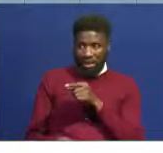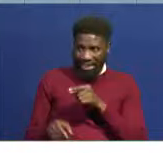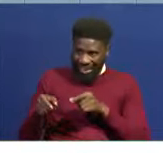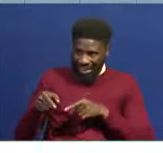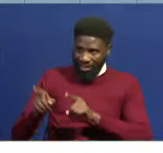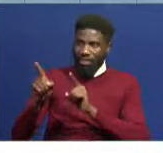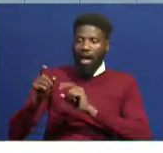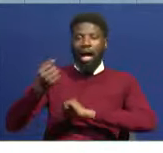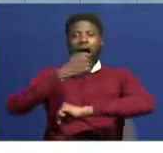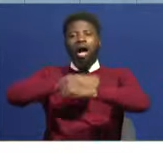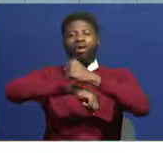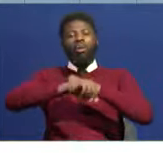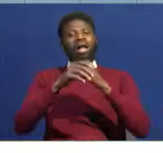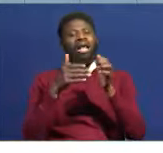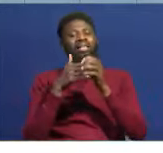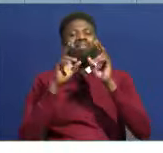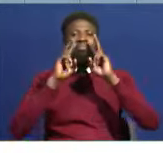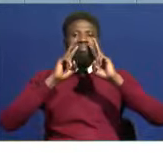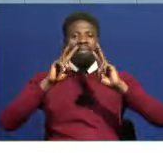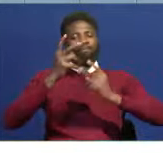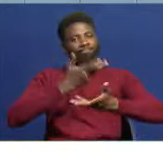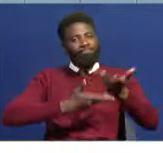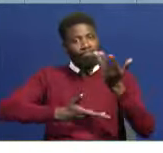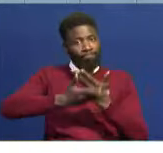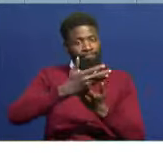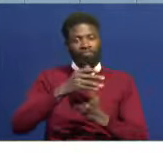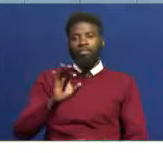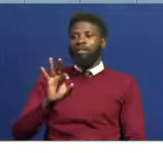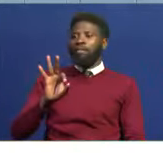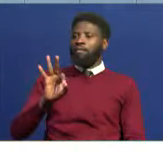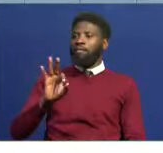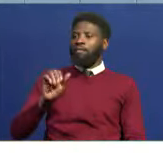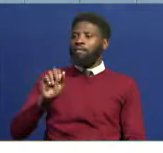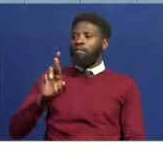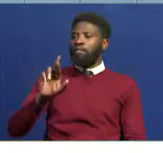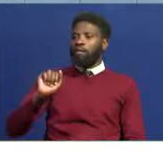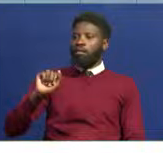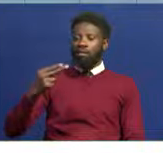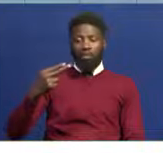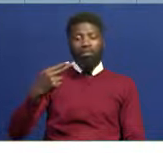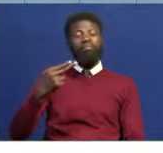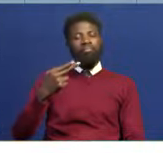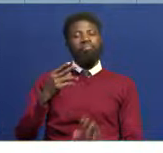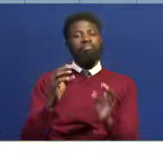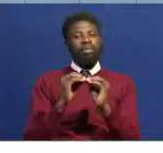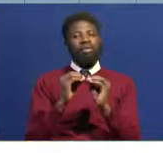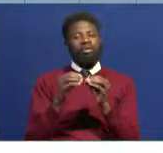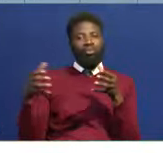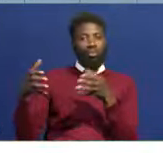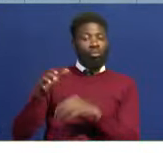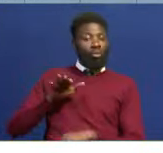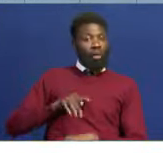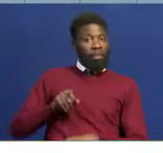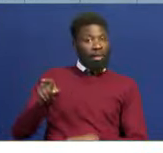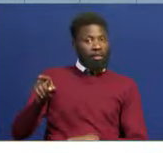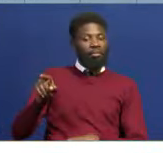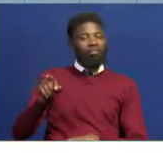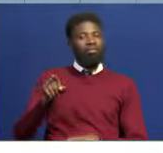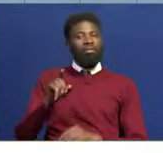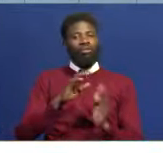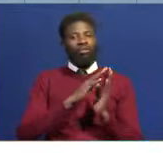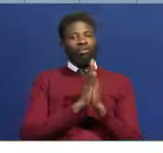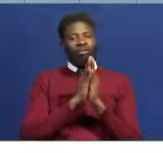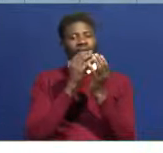peace conversations. Yusuf Farah spent some time with the peacemaker Mandera and filed the following story. Take a